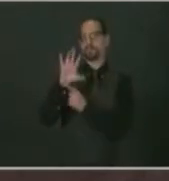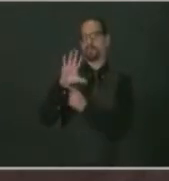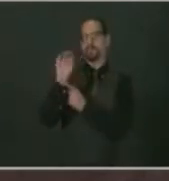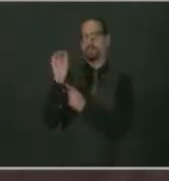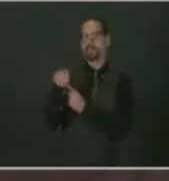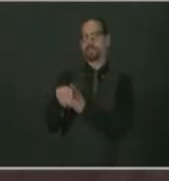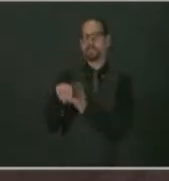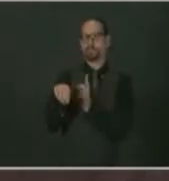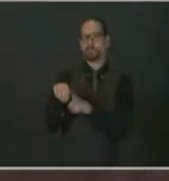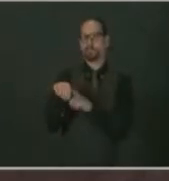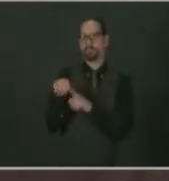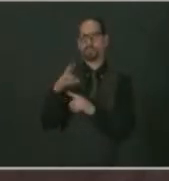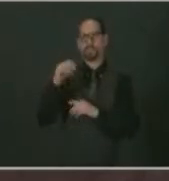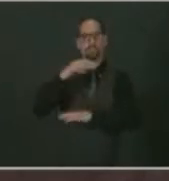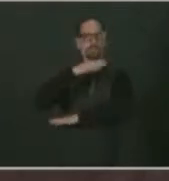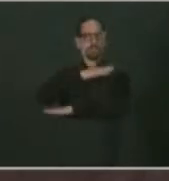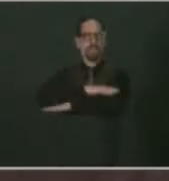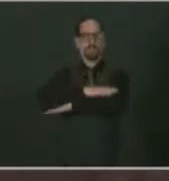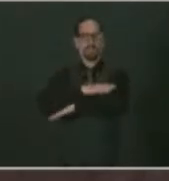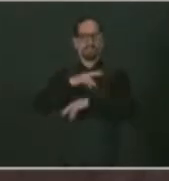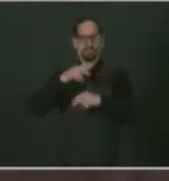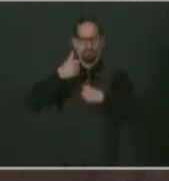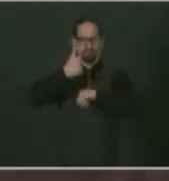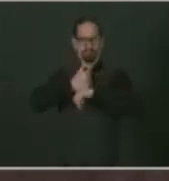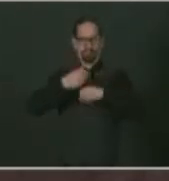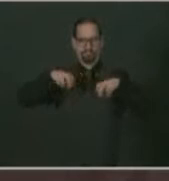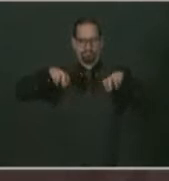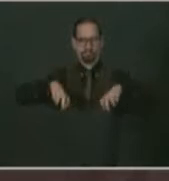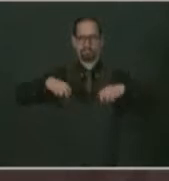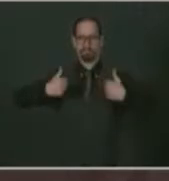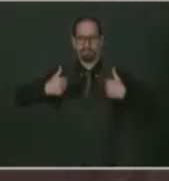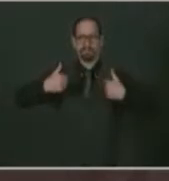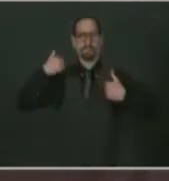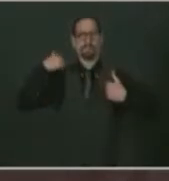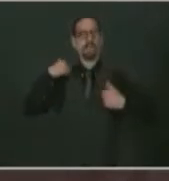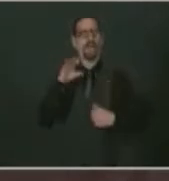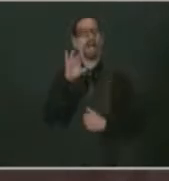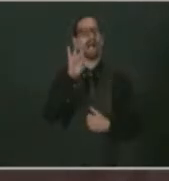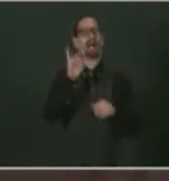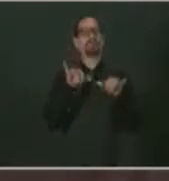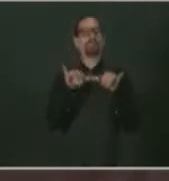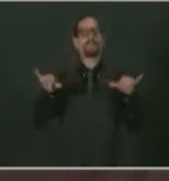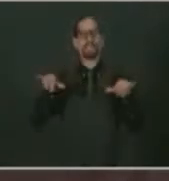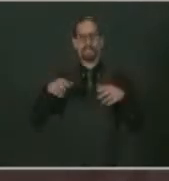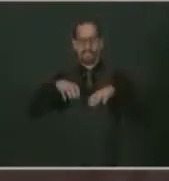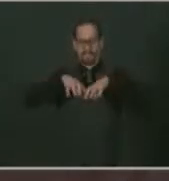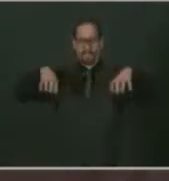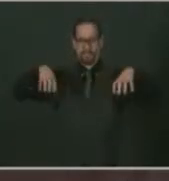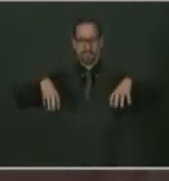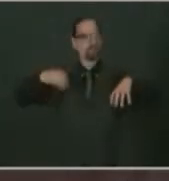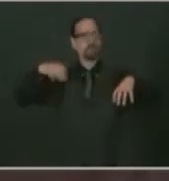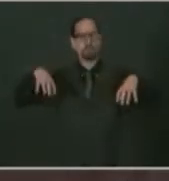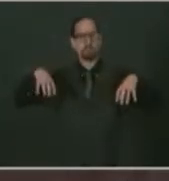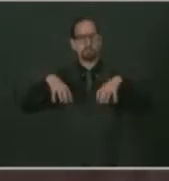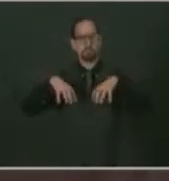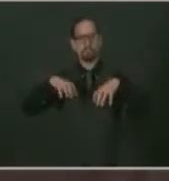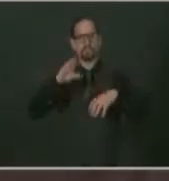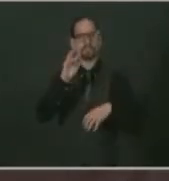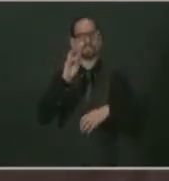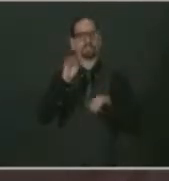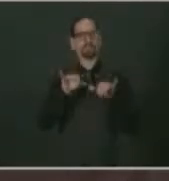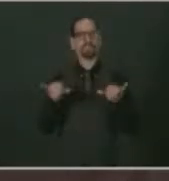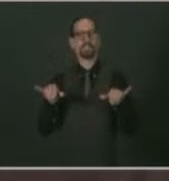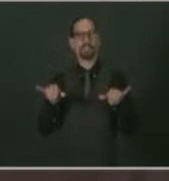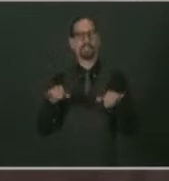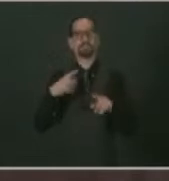the table spacing from 8 feet to 6 feet. Also, we have bars open under restricted conditions, which